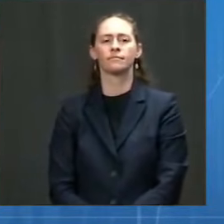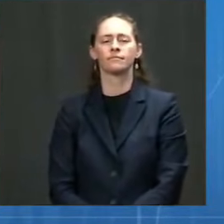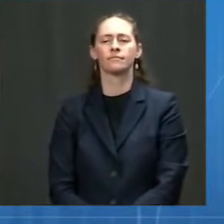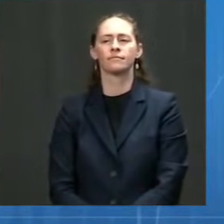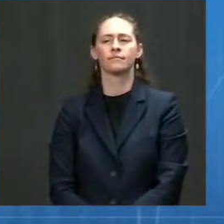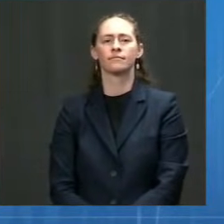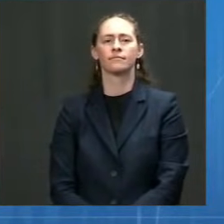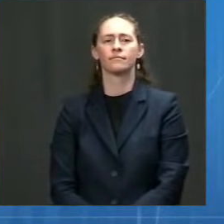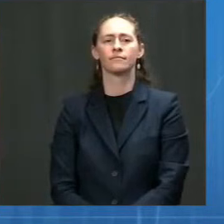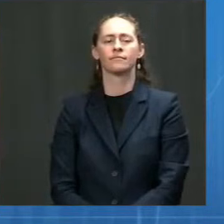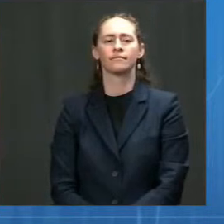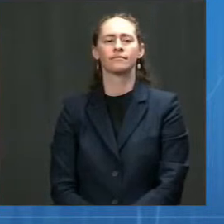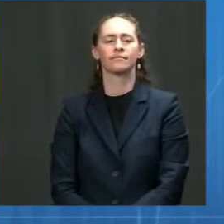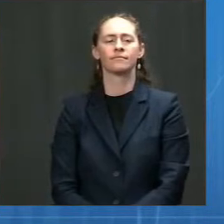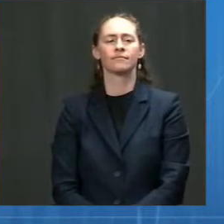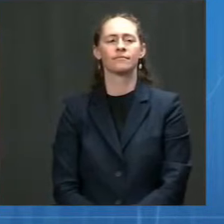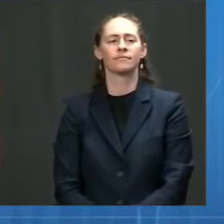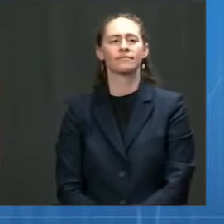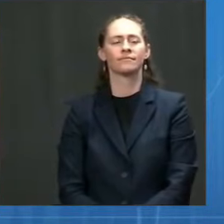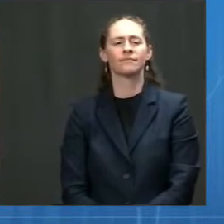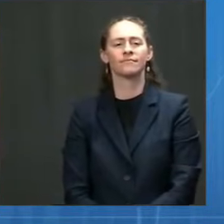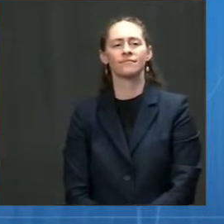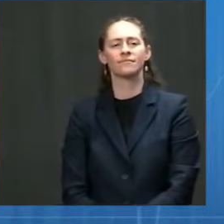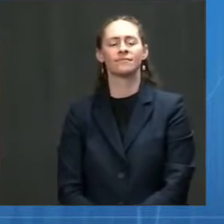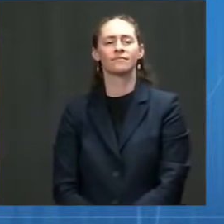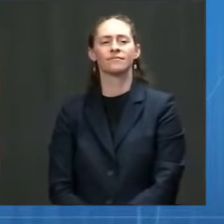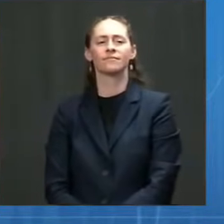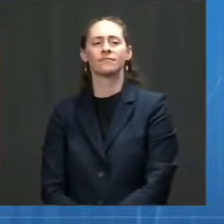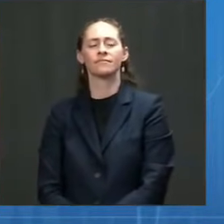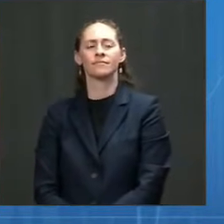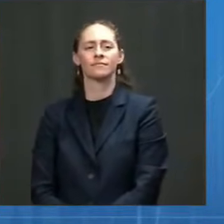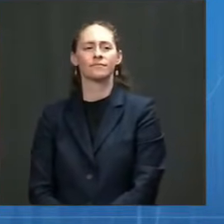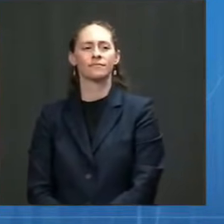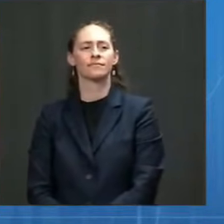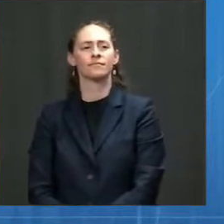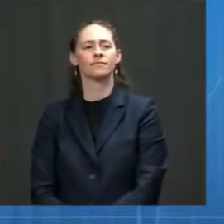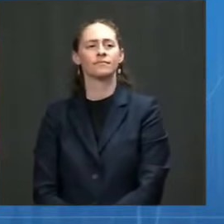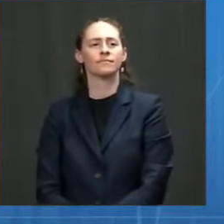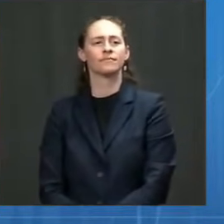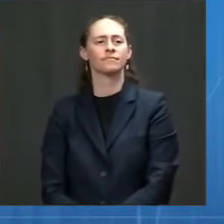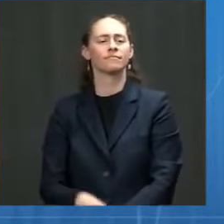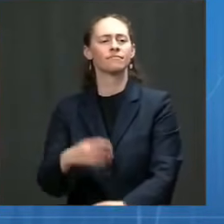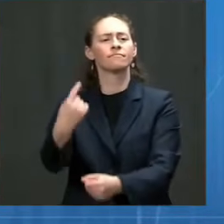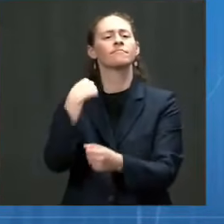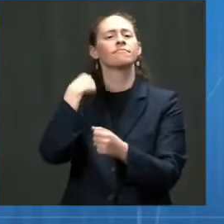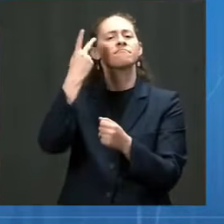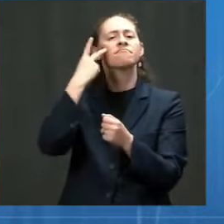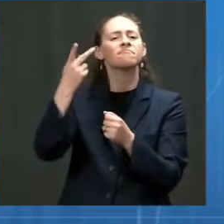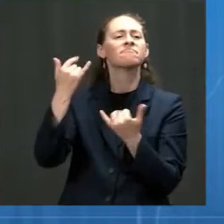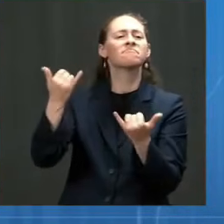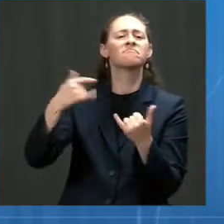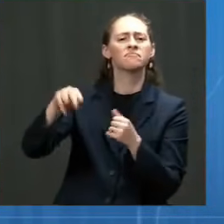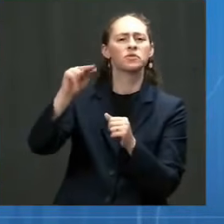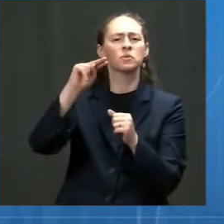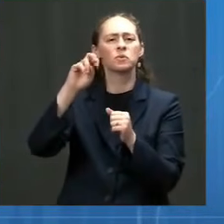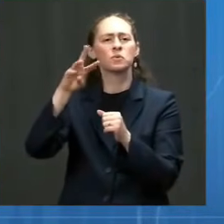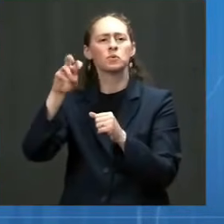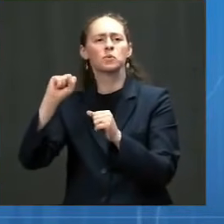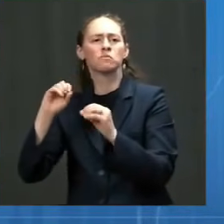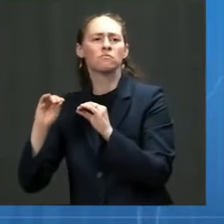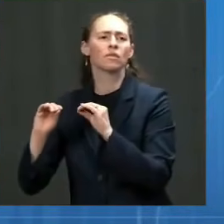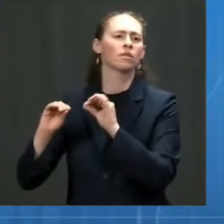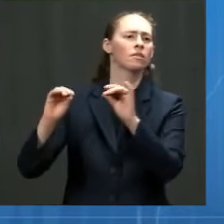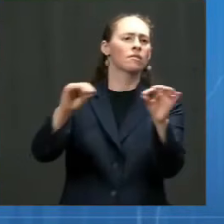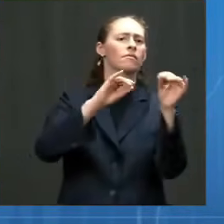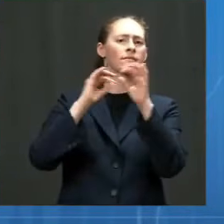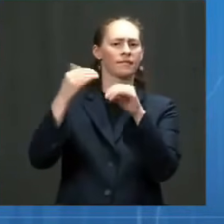Thank you for taking my question. There's some reporting out there that the working groups that are looking at reopening